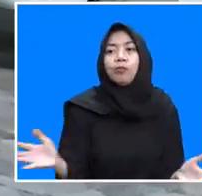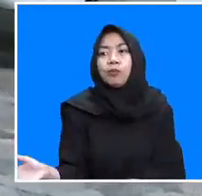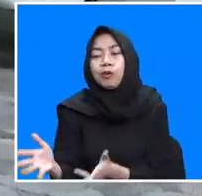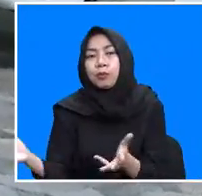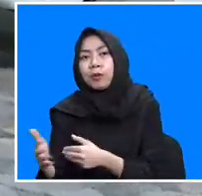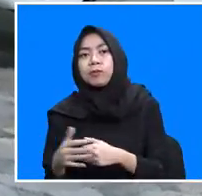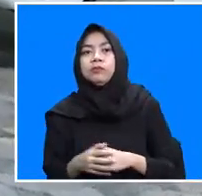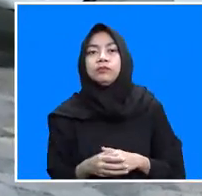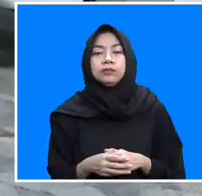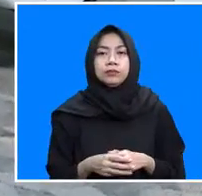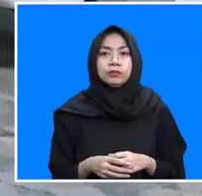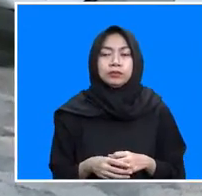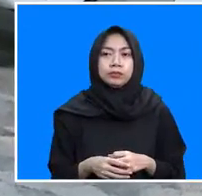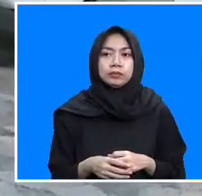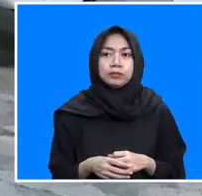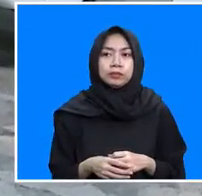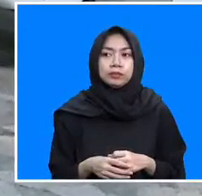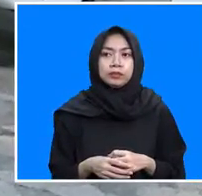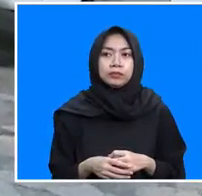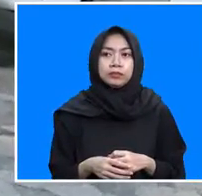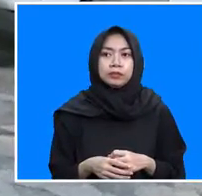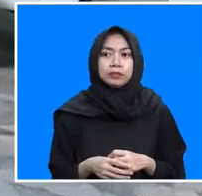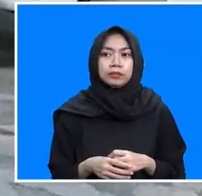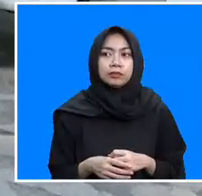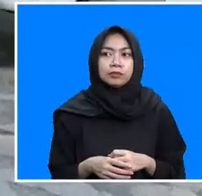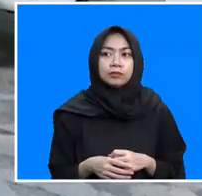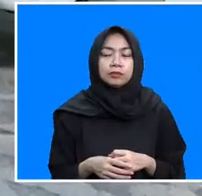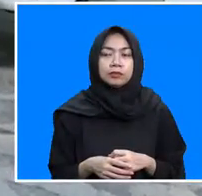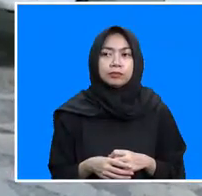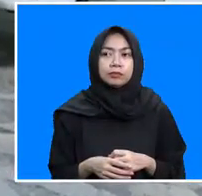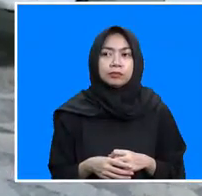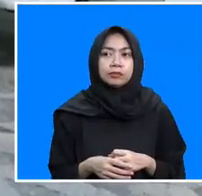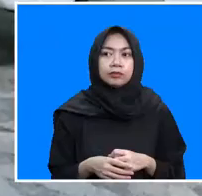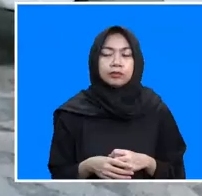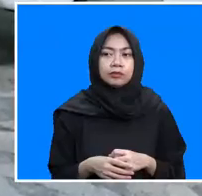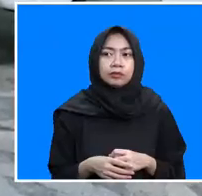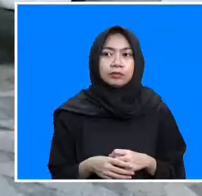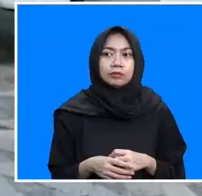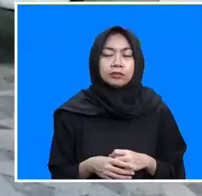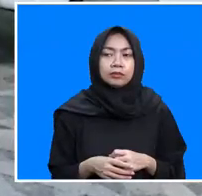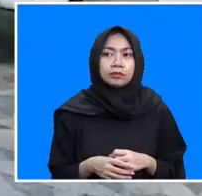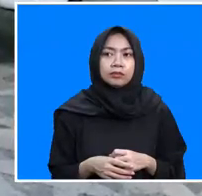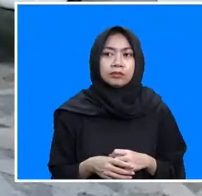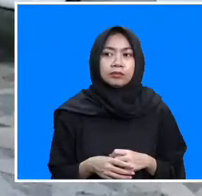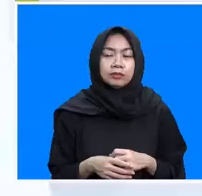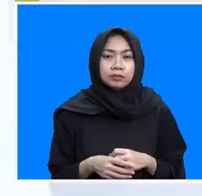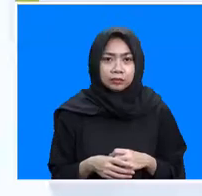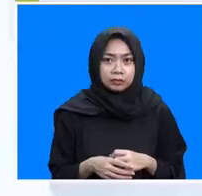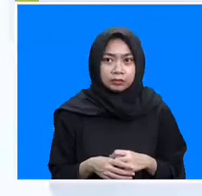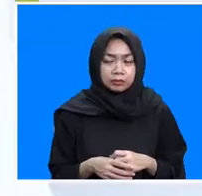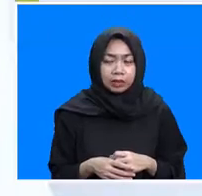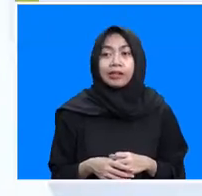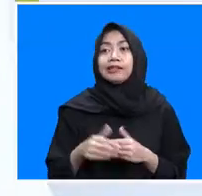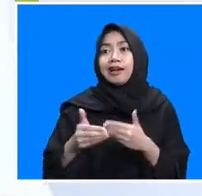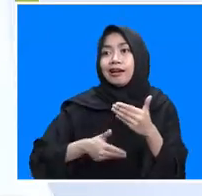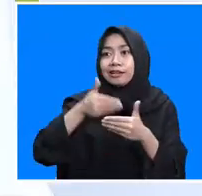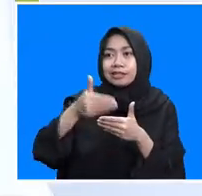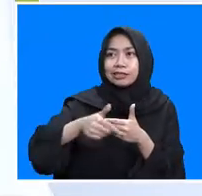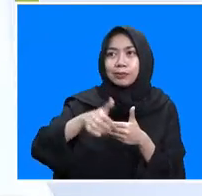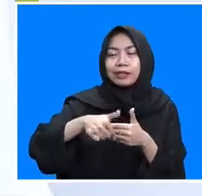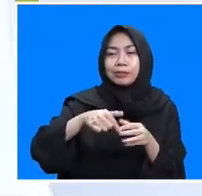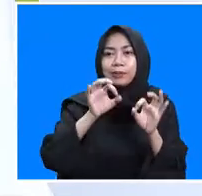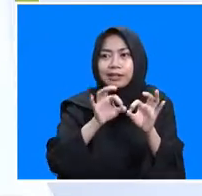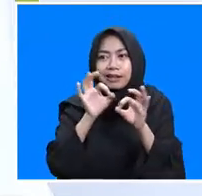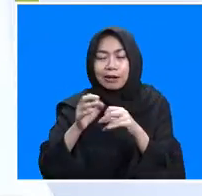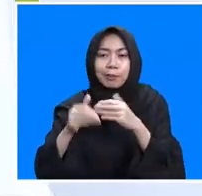know, the teaching practices and perhaps be able to attract the higher quality teachers into those areas. And of course, that has a downstream